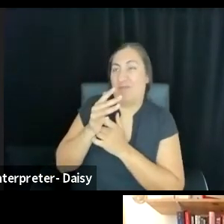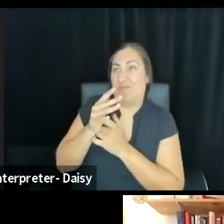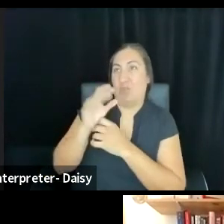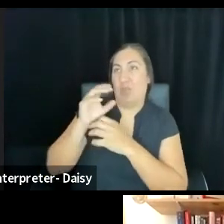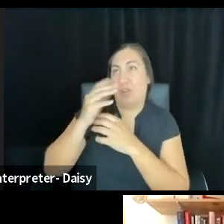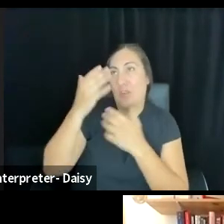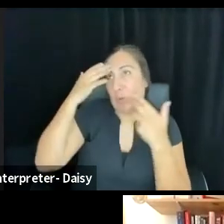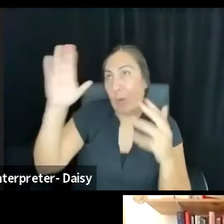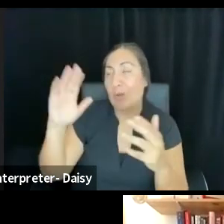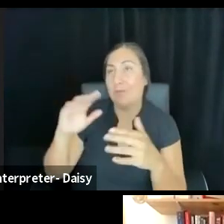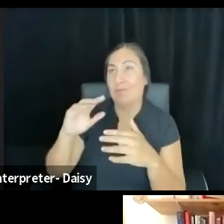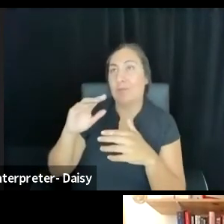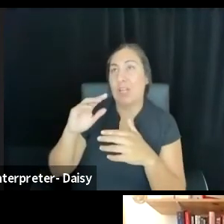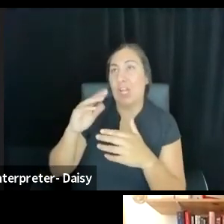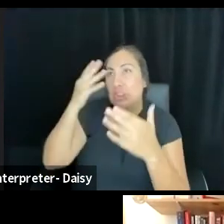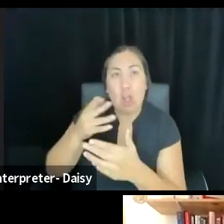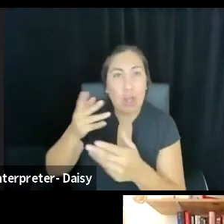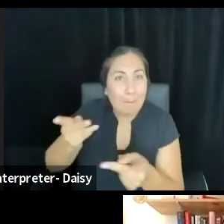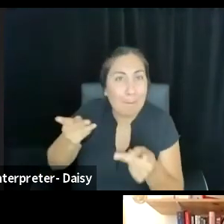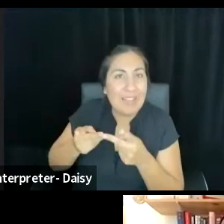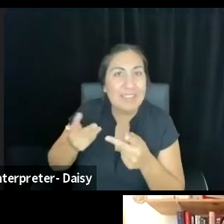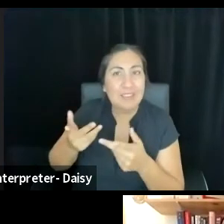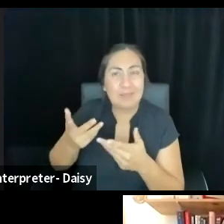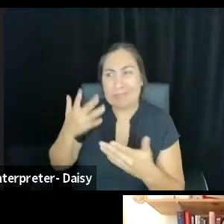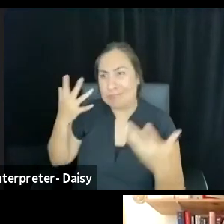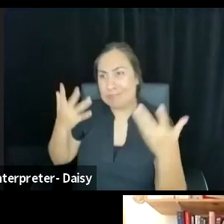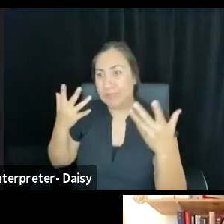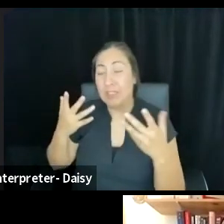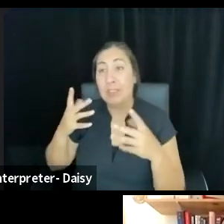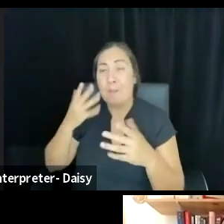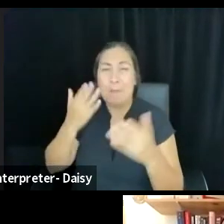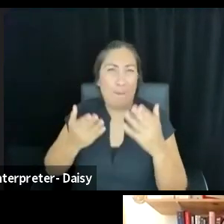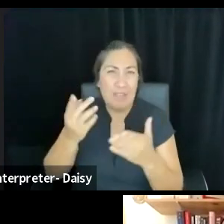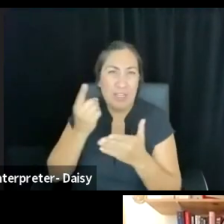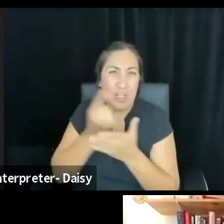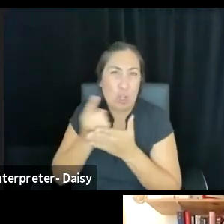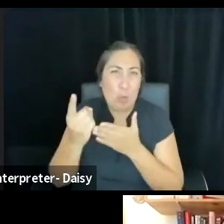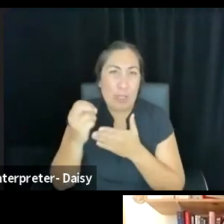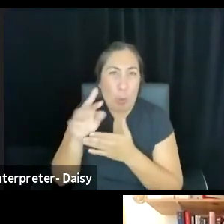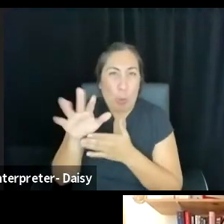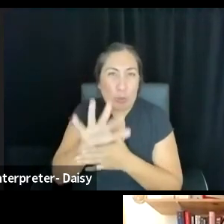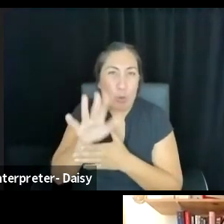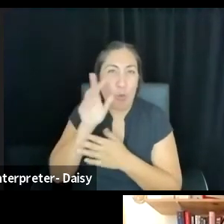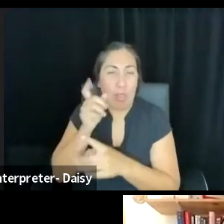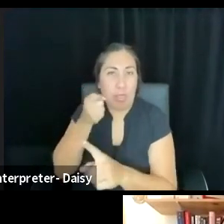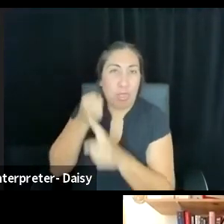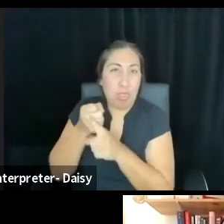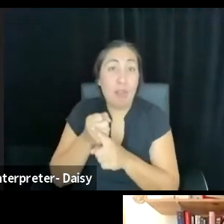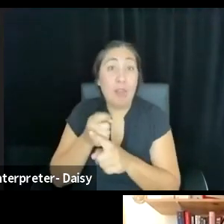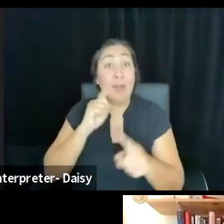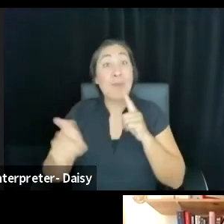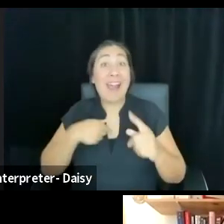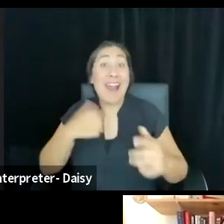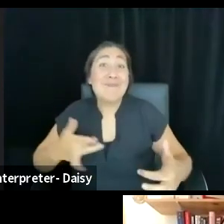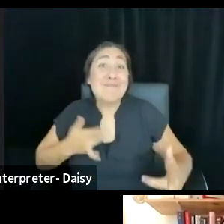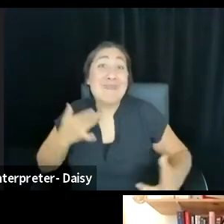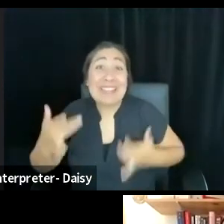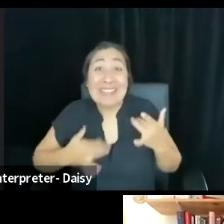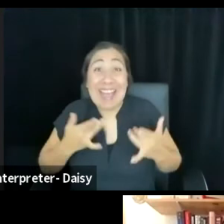so, but I am excited by the idea that we can't go